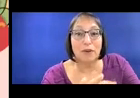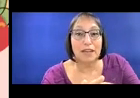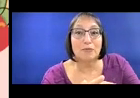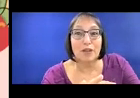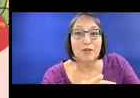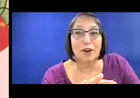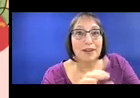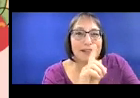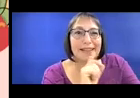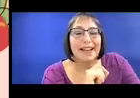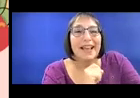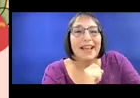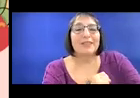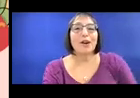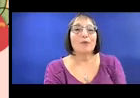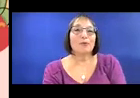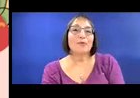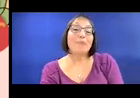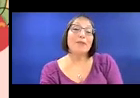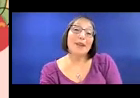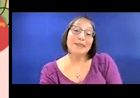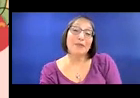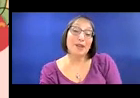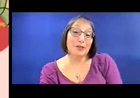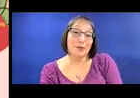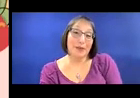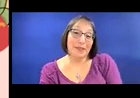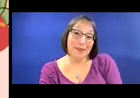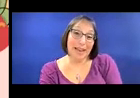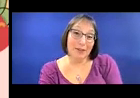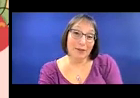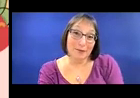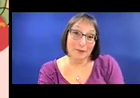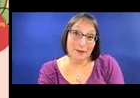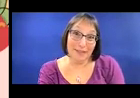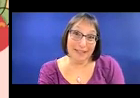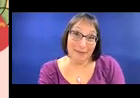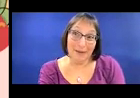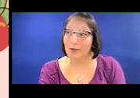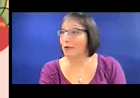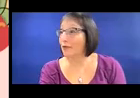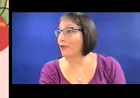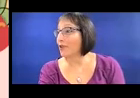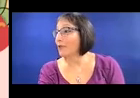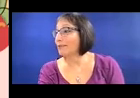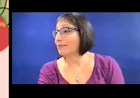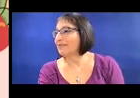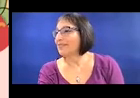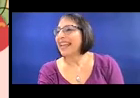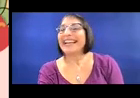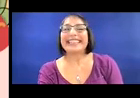screen is being shared. So, rapid recipe redo, and then I'm going to ask you if this is same thing was true for you.